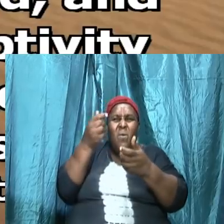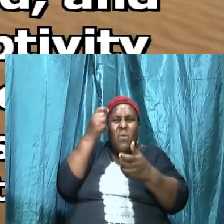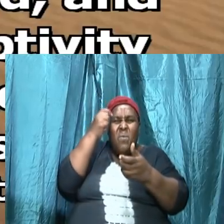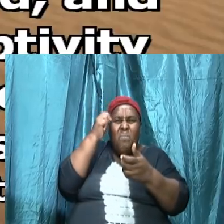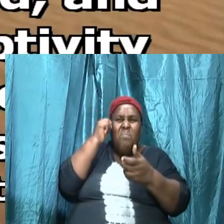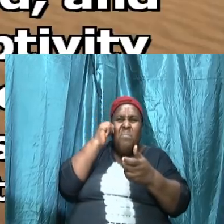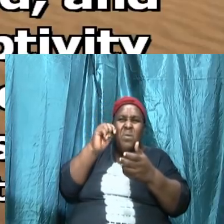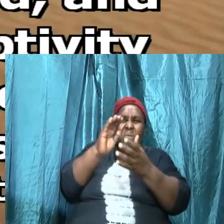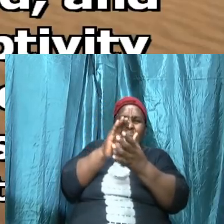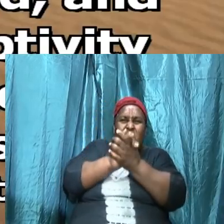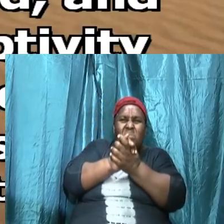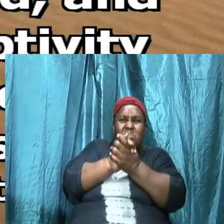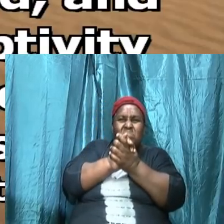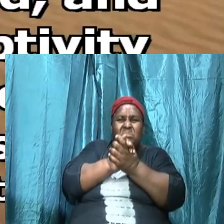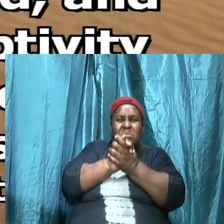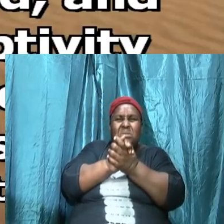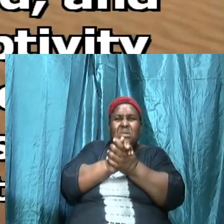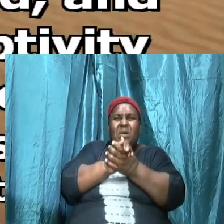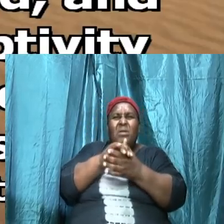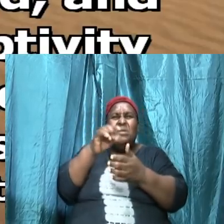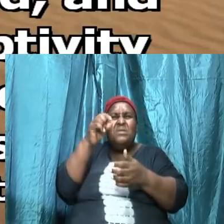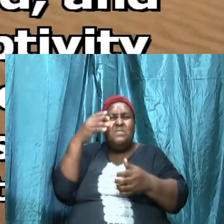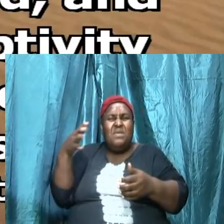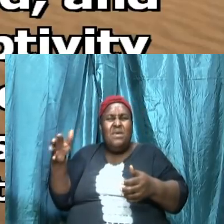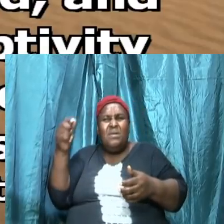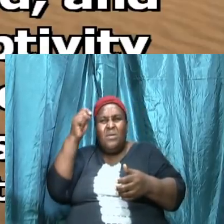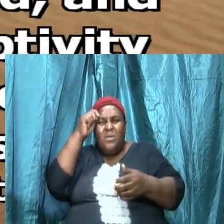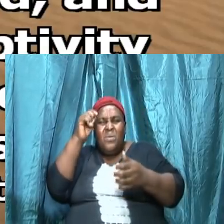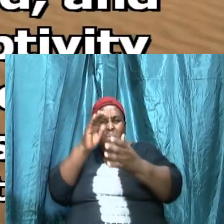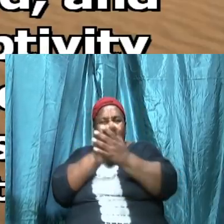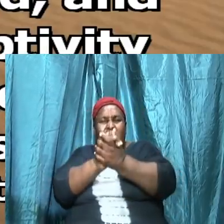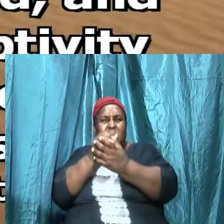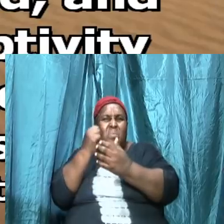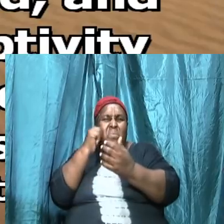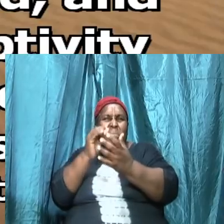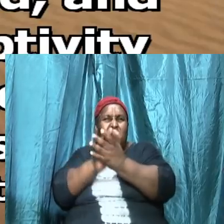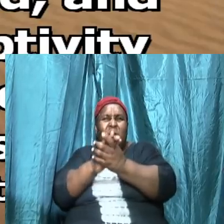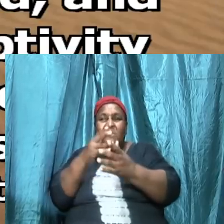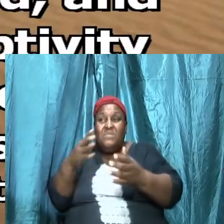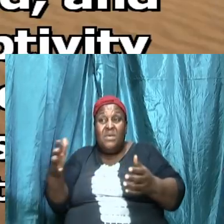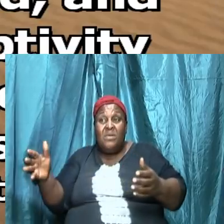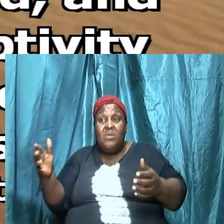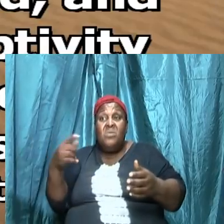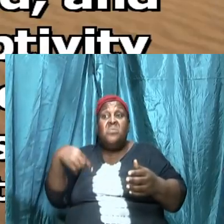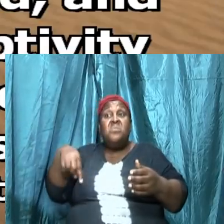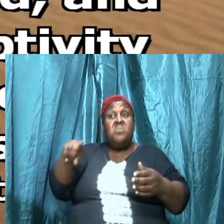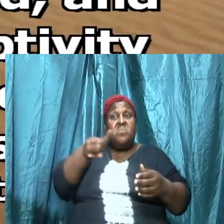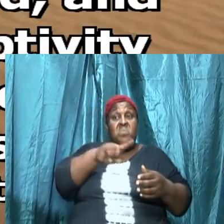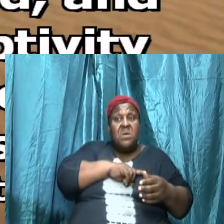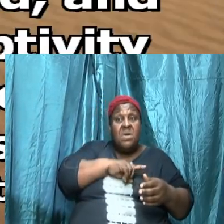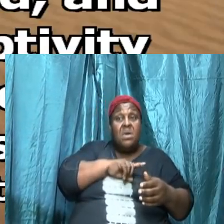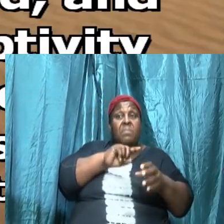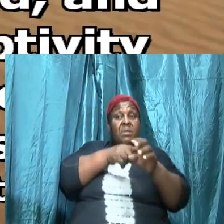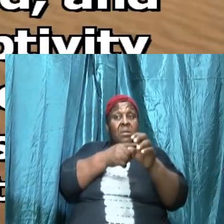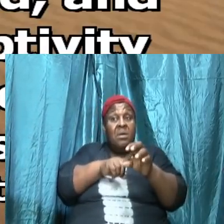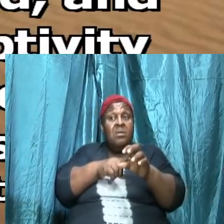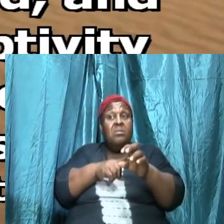think our husband was thinking or the thing that we think our wife was thinking we start to take action